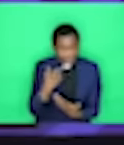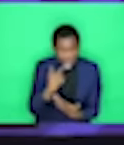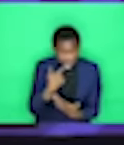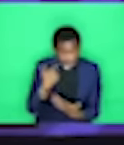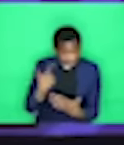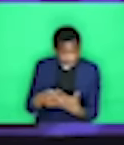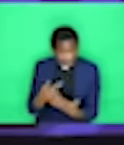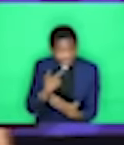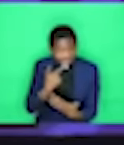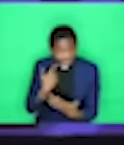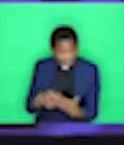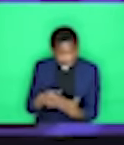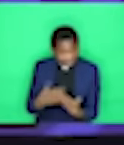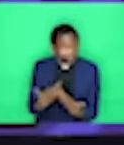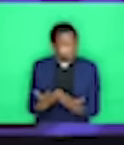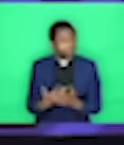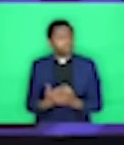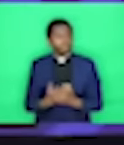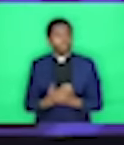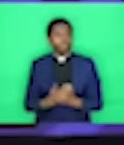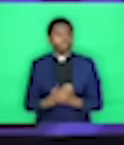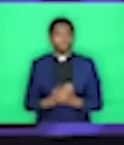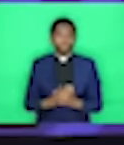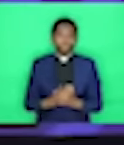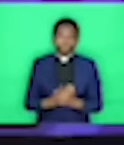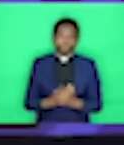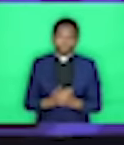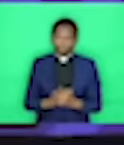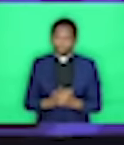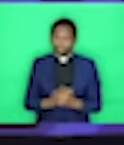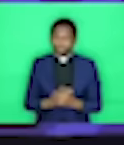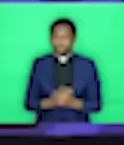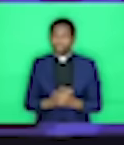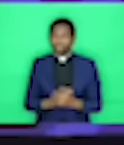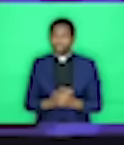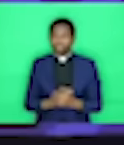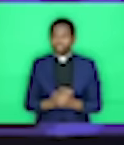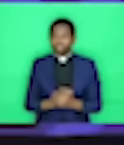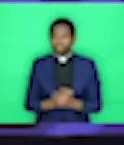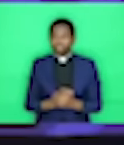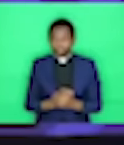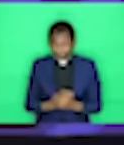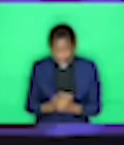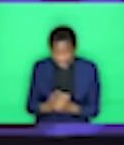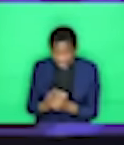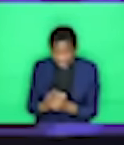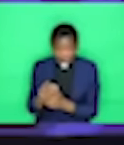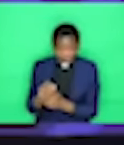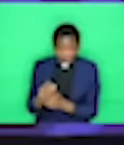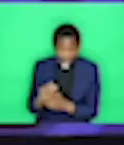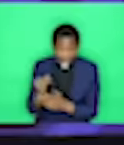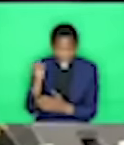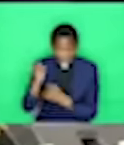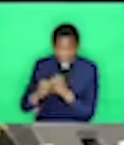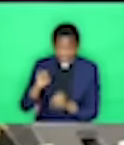says that Mark Weber, not German, British, not Omayoni, na say no kasai. The Industrial Revolution that gave birth